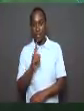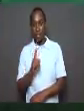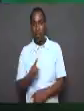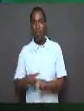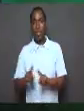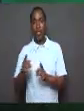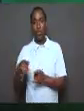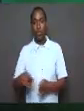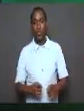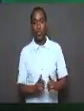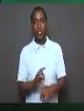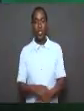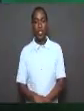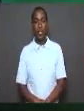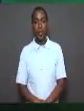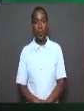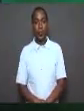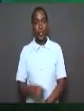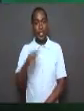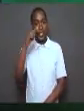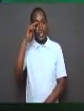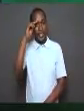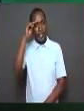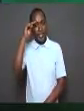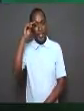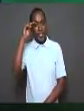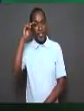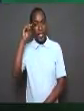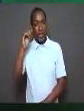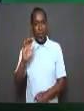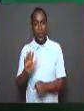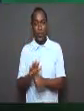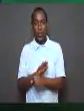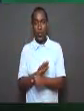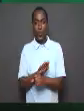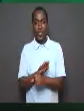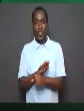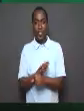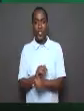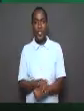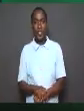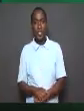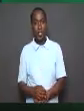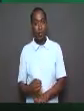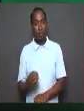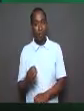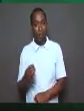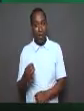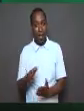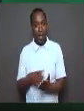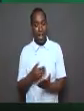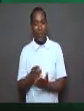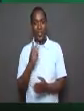ways. Dark field illumination is a method where the background is